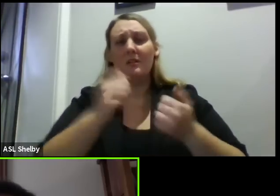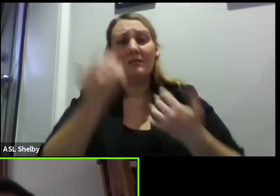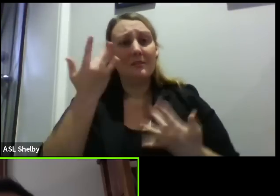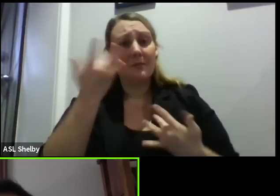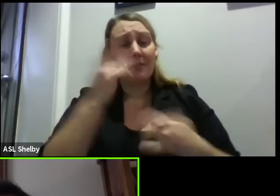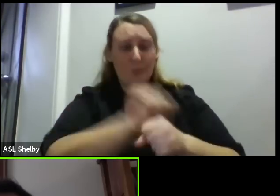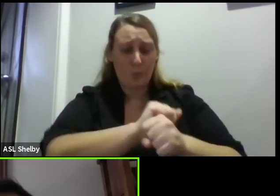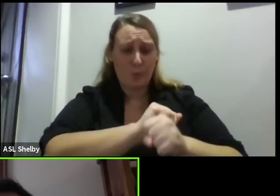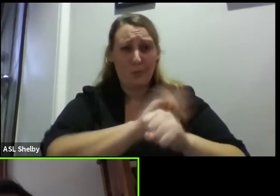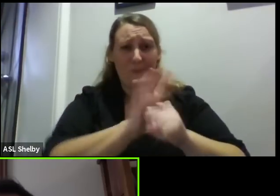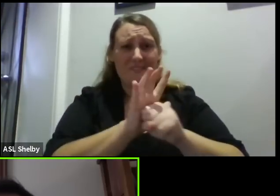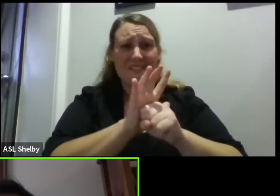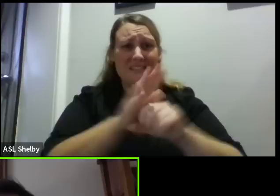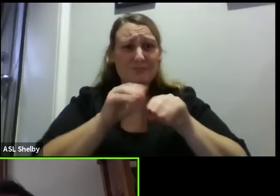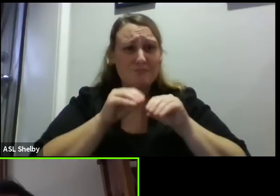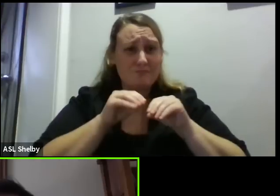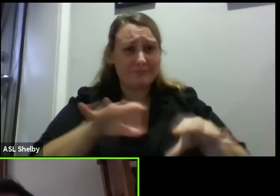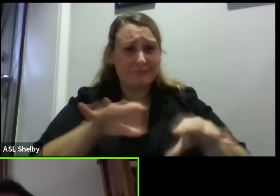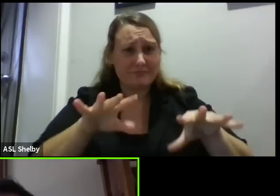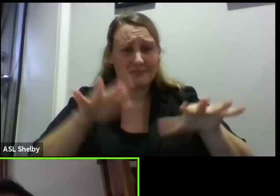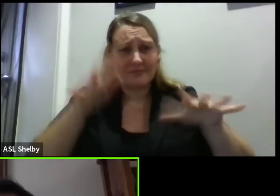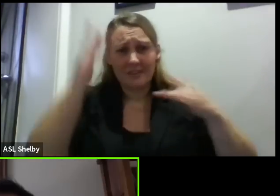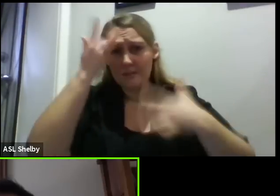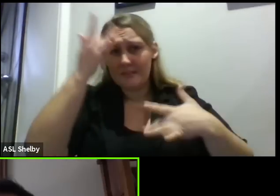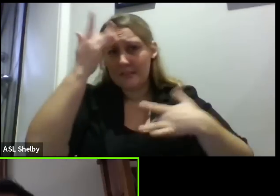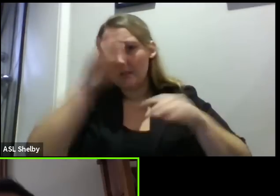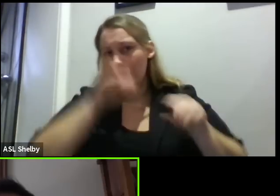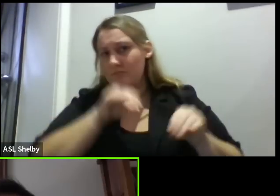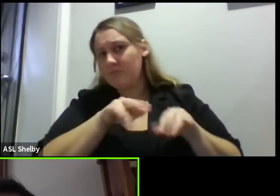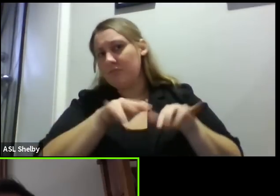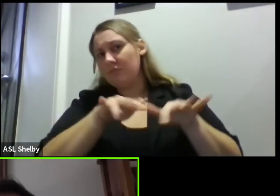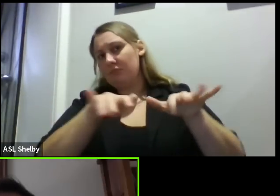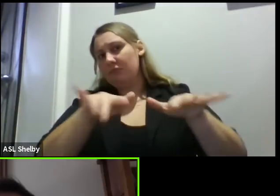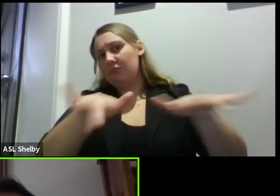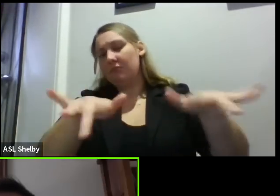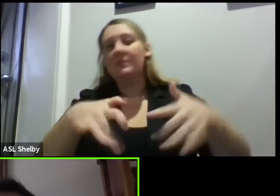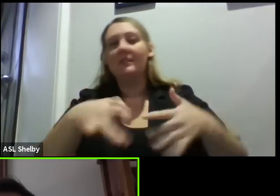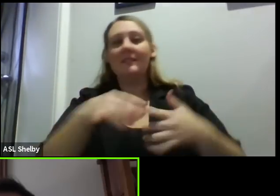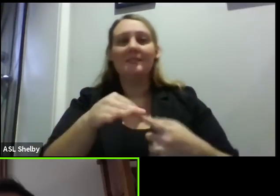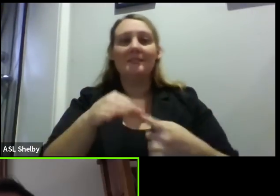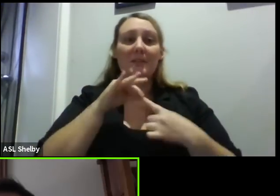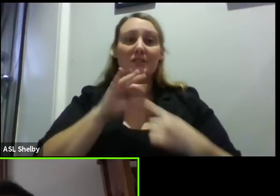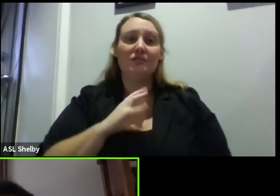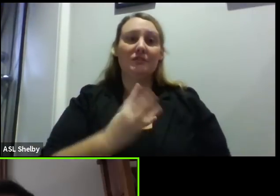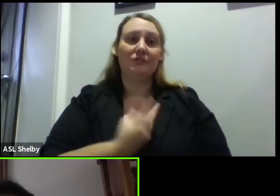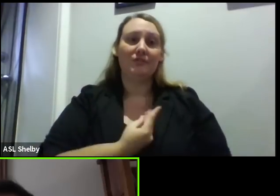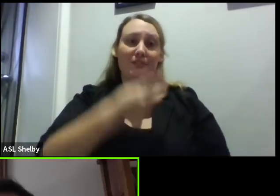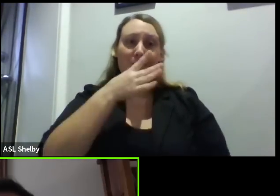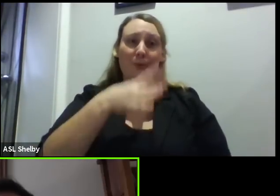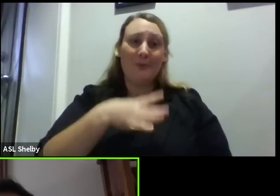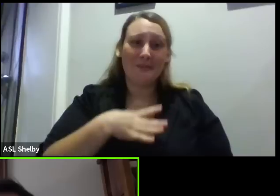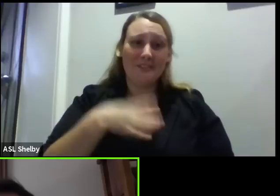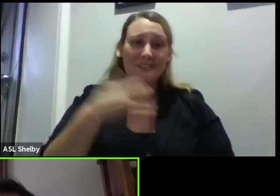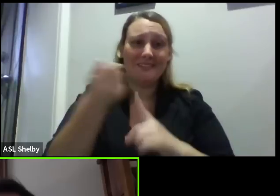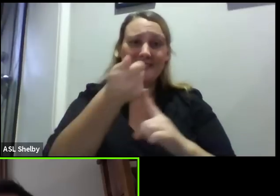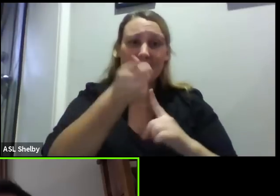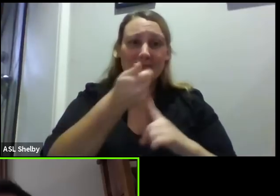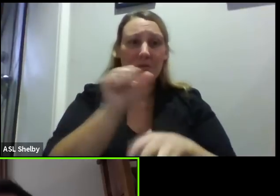epidemic, especially transgender women who partake in sexual work.